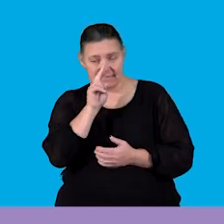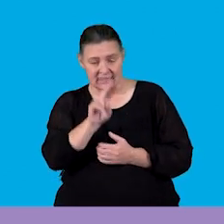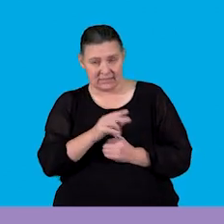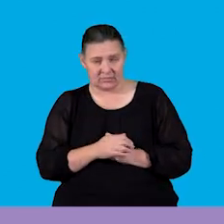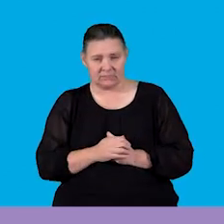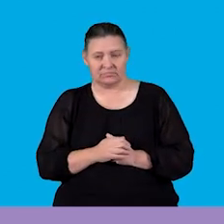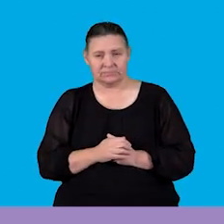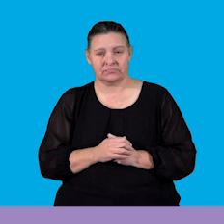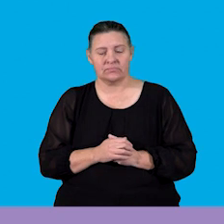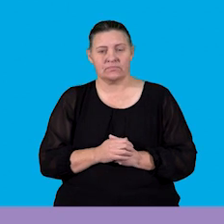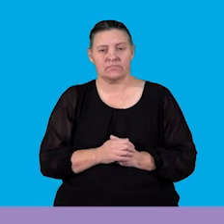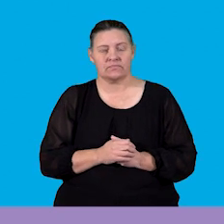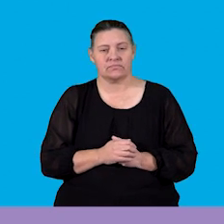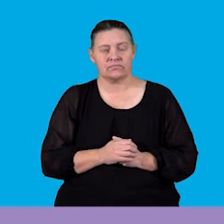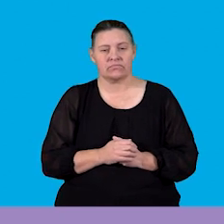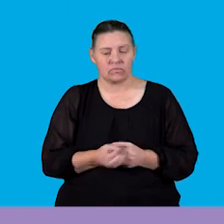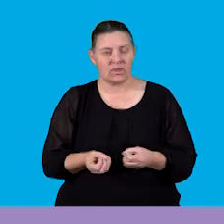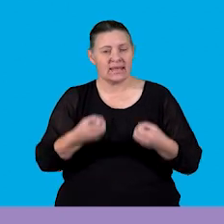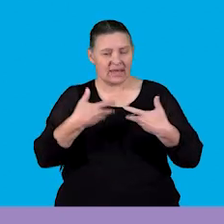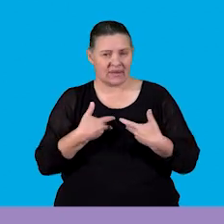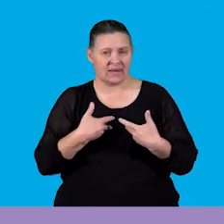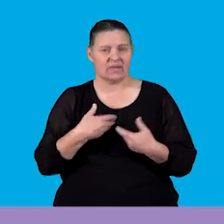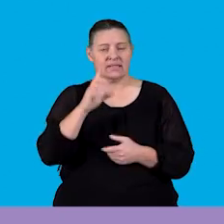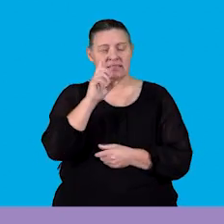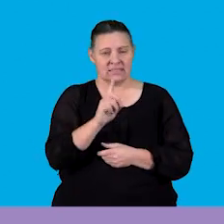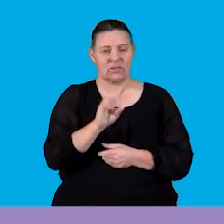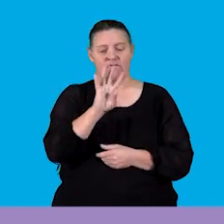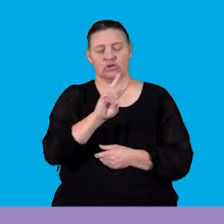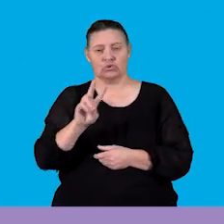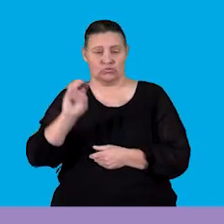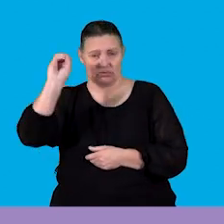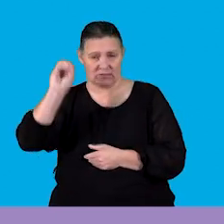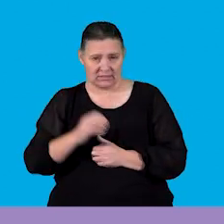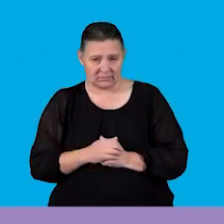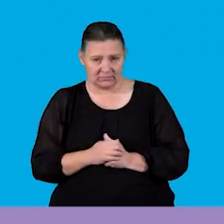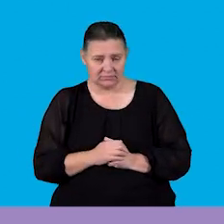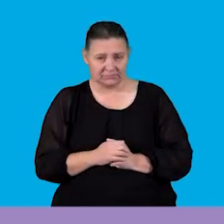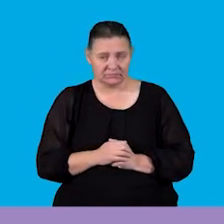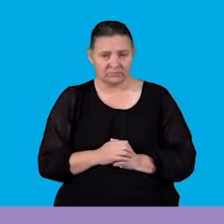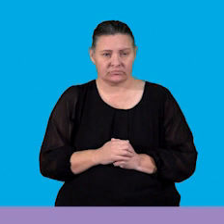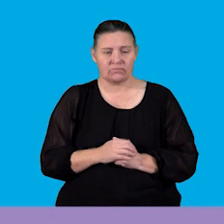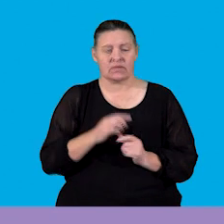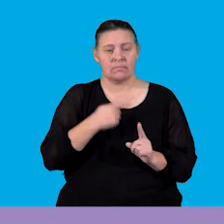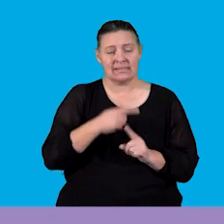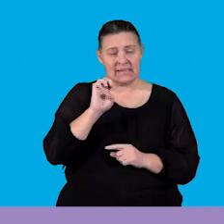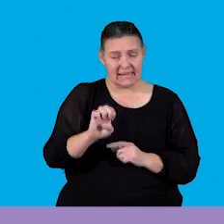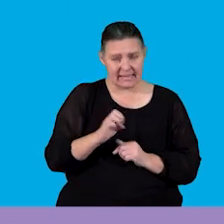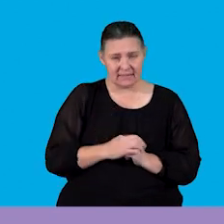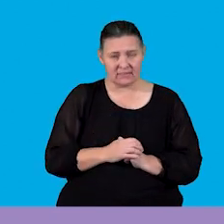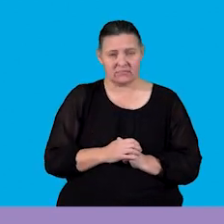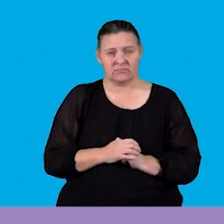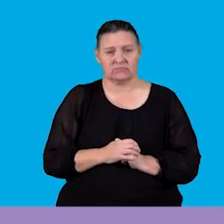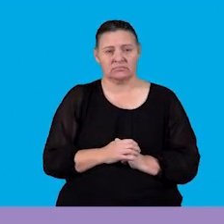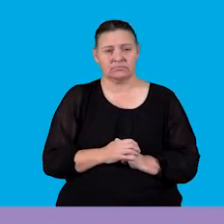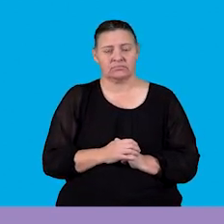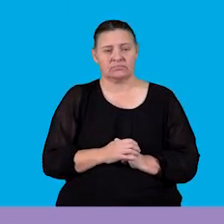we can see there that we have been given angle D, which is 42 degrees, plus angle